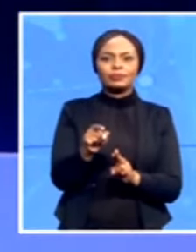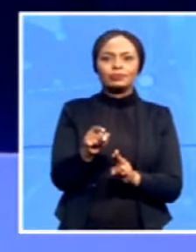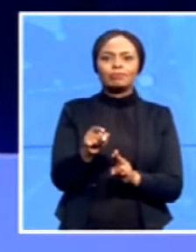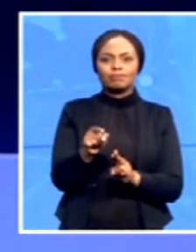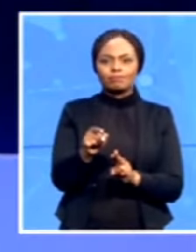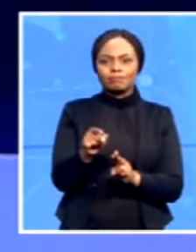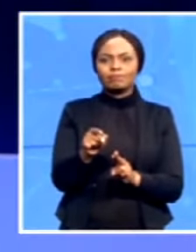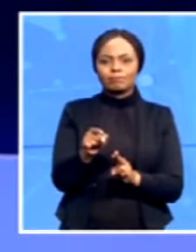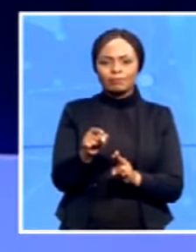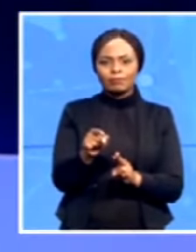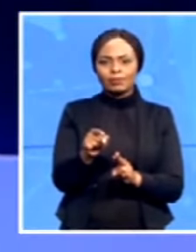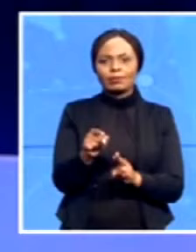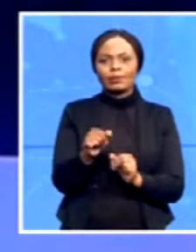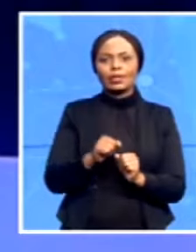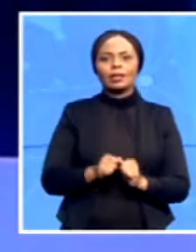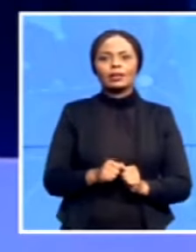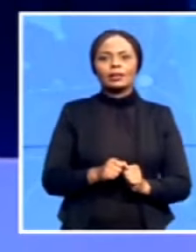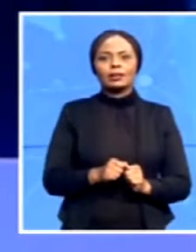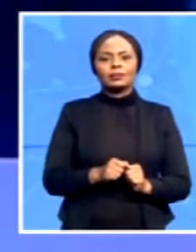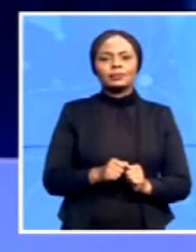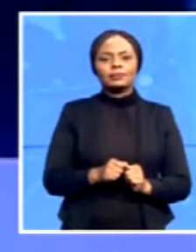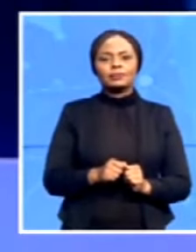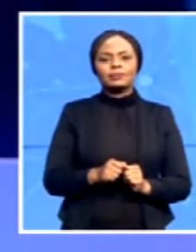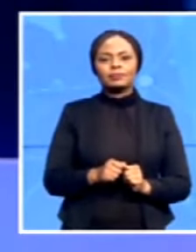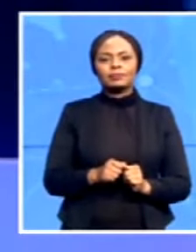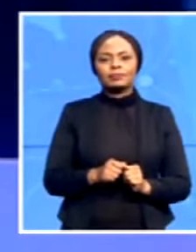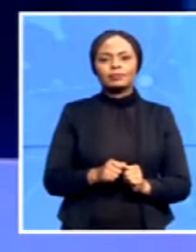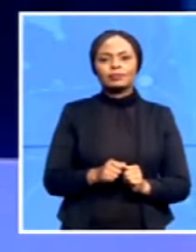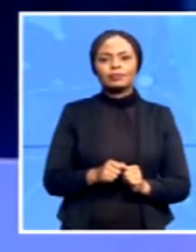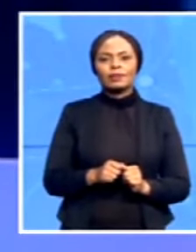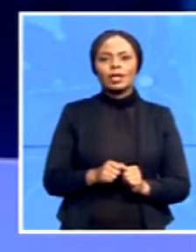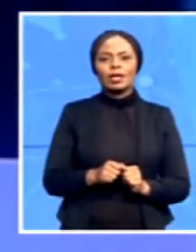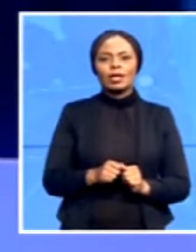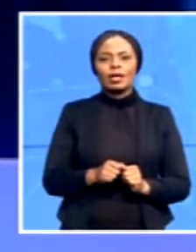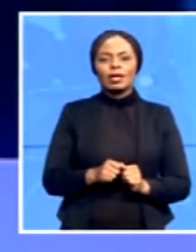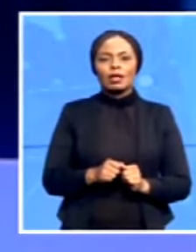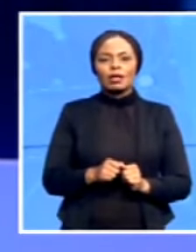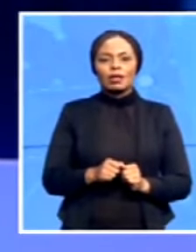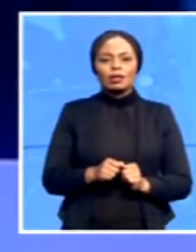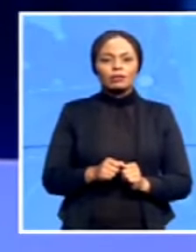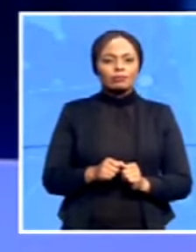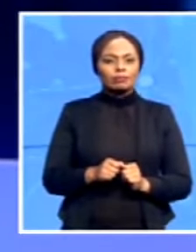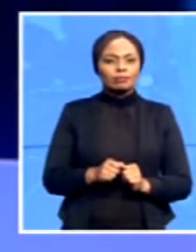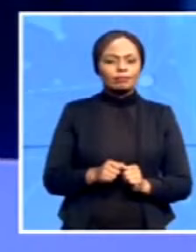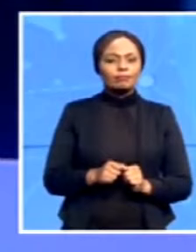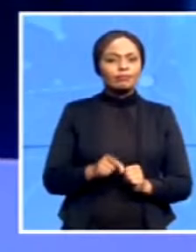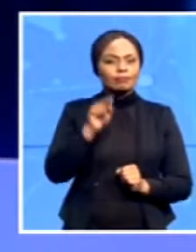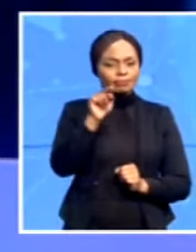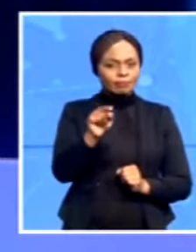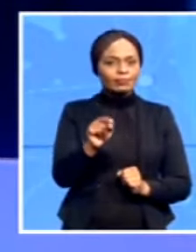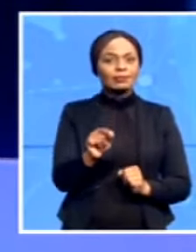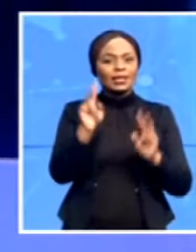it down for us and help us understand, because as I was saying earlier on, that calculation in terms of allocating seats can get a bit tricky for the